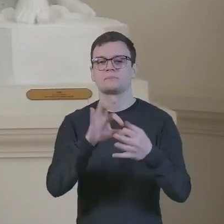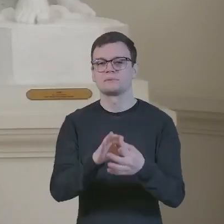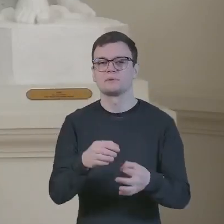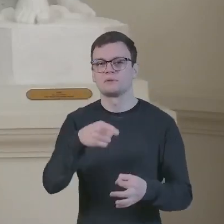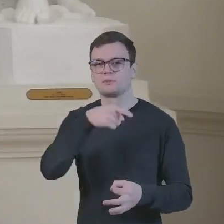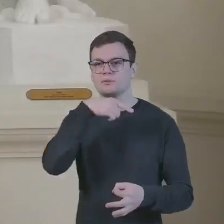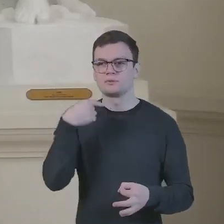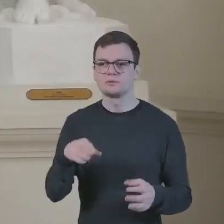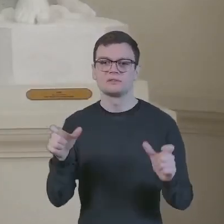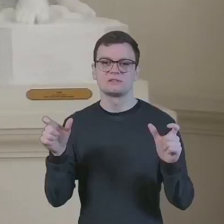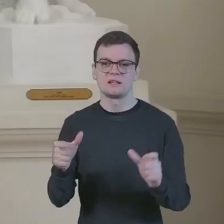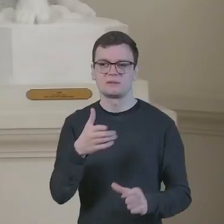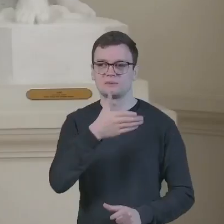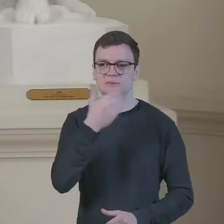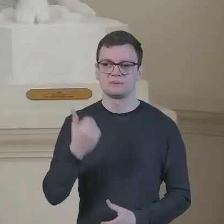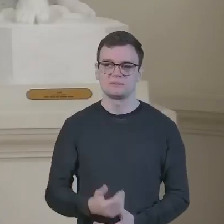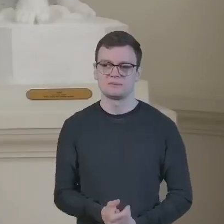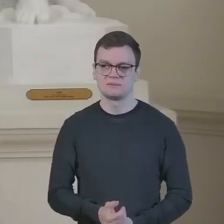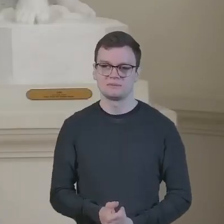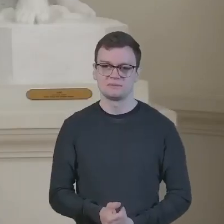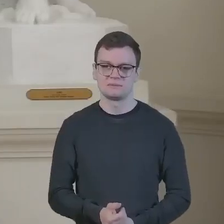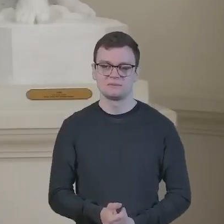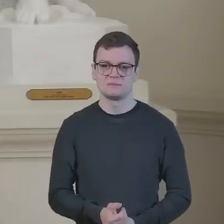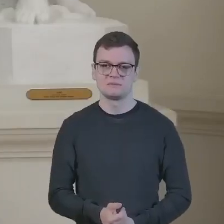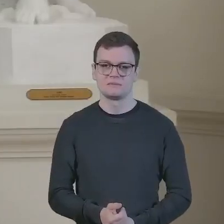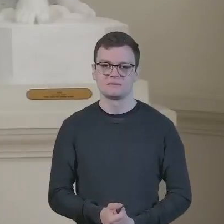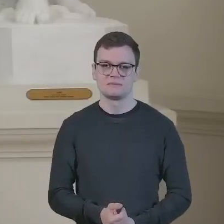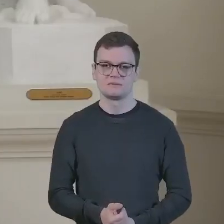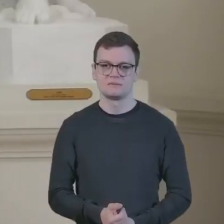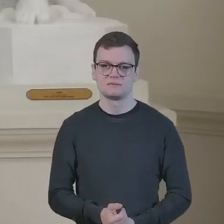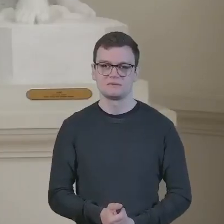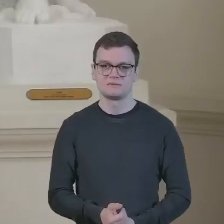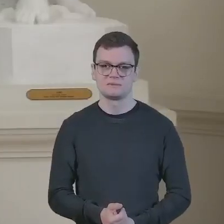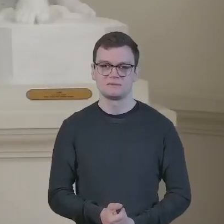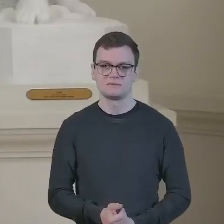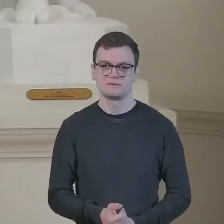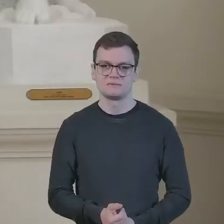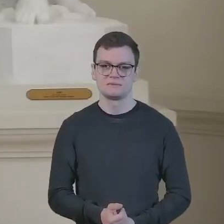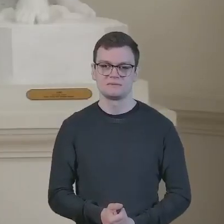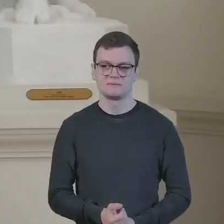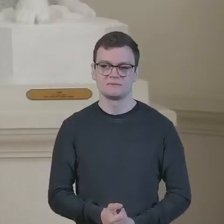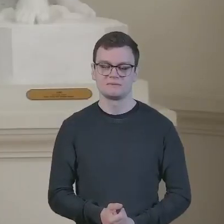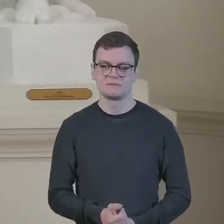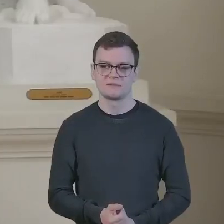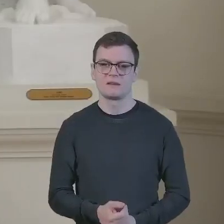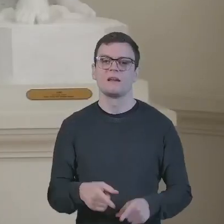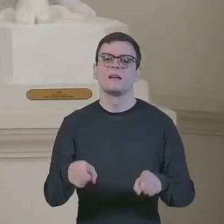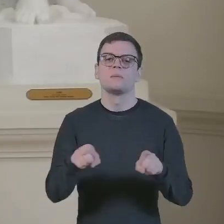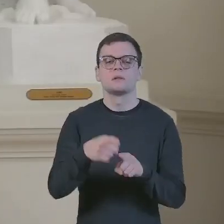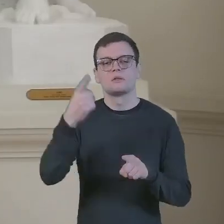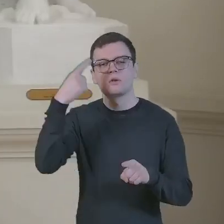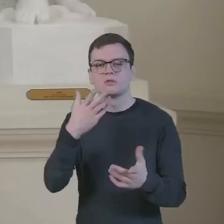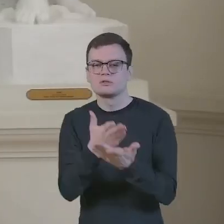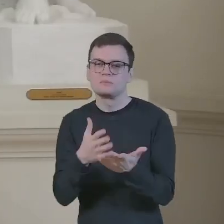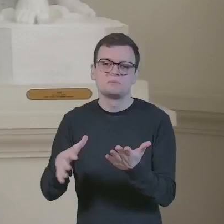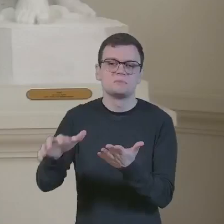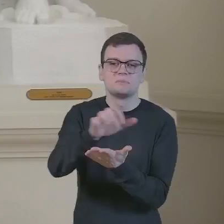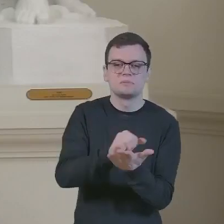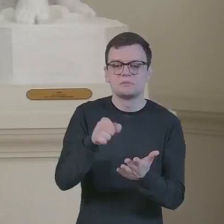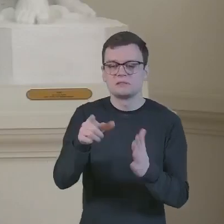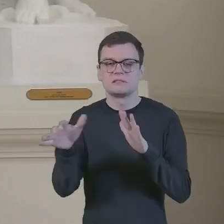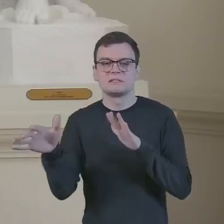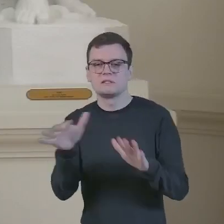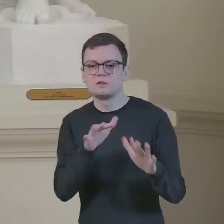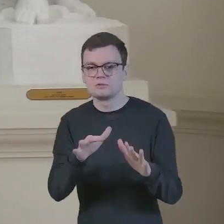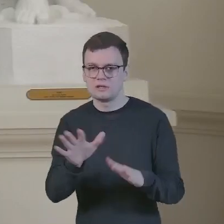malign and destabilizing agenda. But as I said, I am confident that together with friends like Lithuania, we